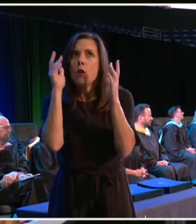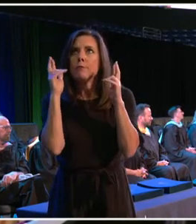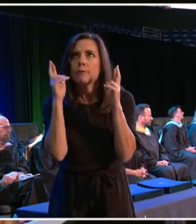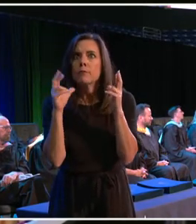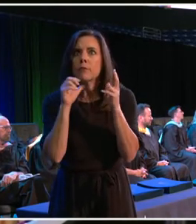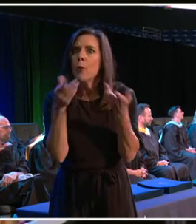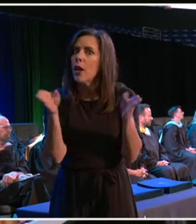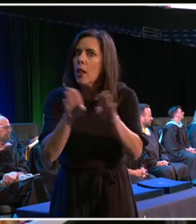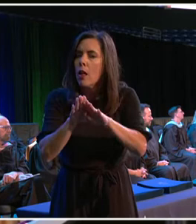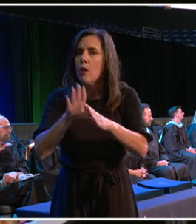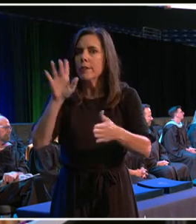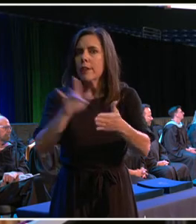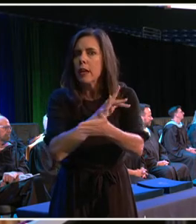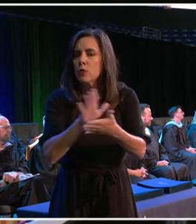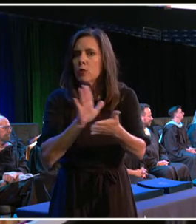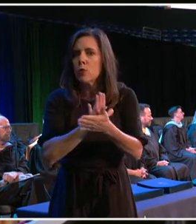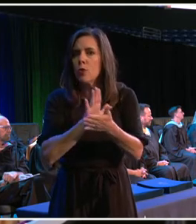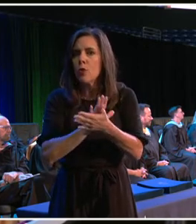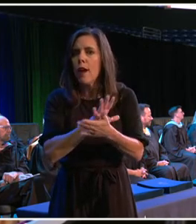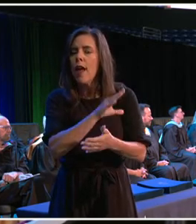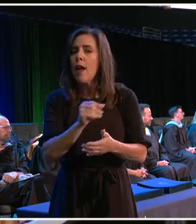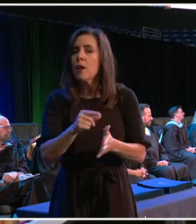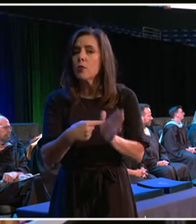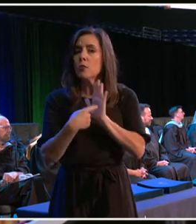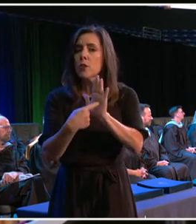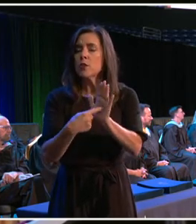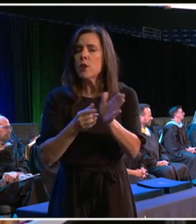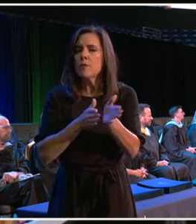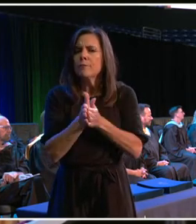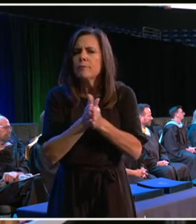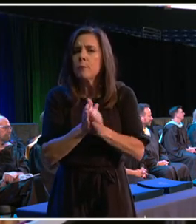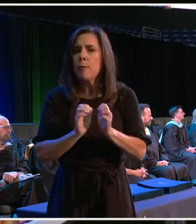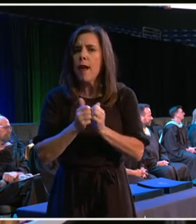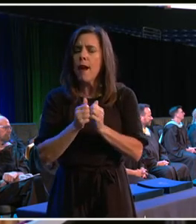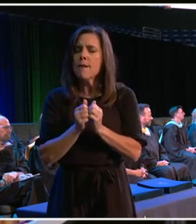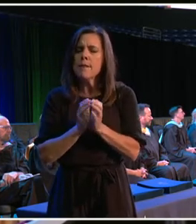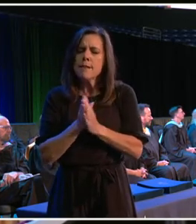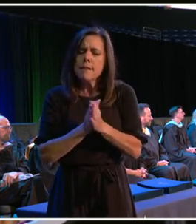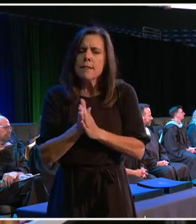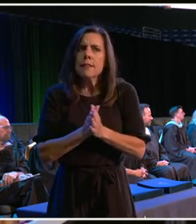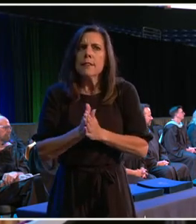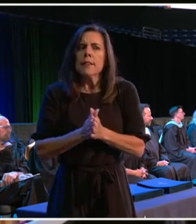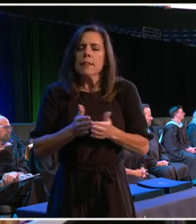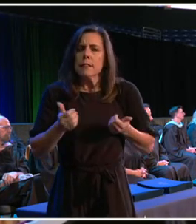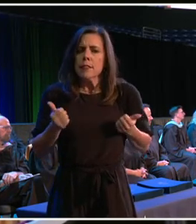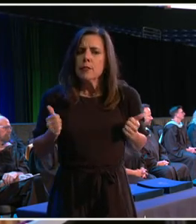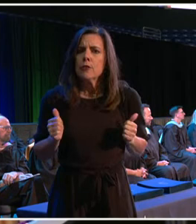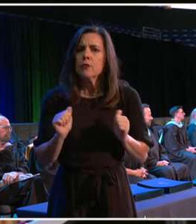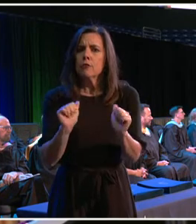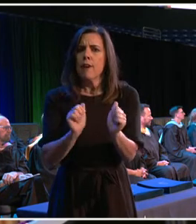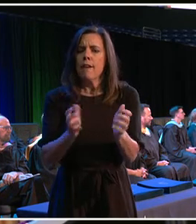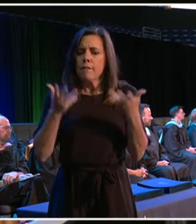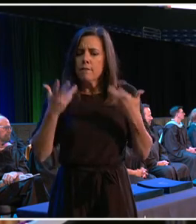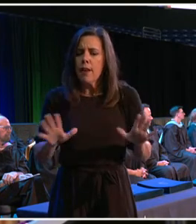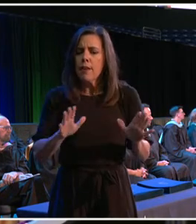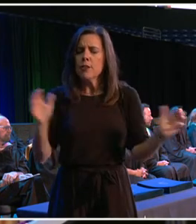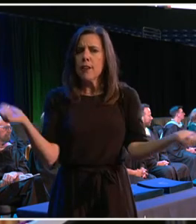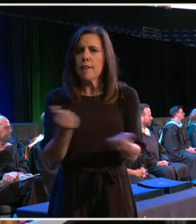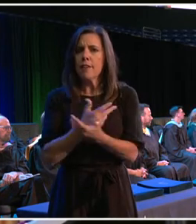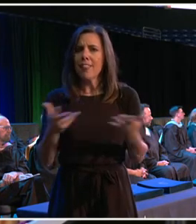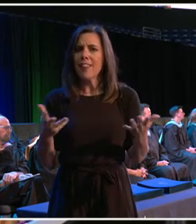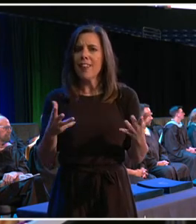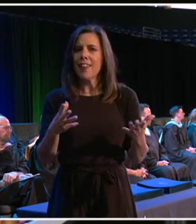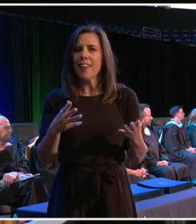canceled. And greatest of all, we showed perseverance by pushing ourselves to complete those frightful years and coming today to celebrate our